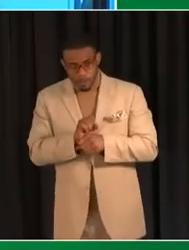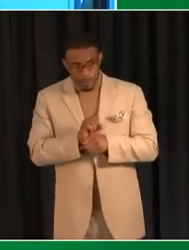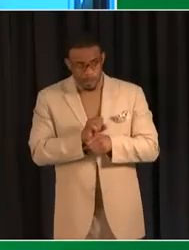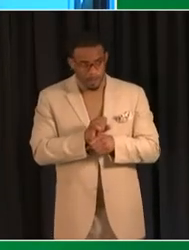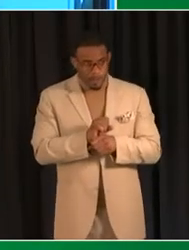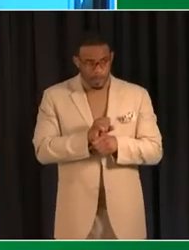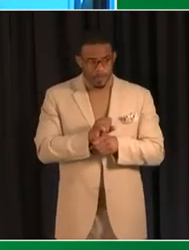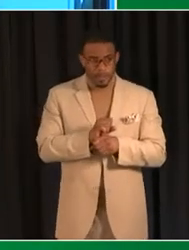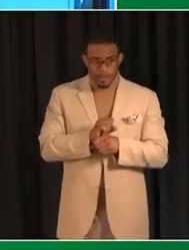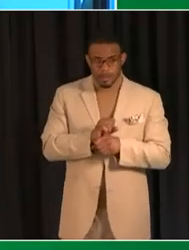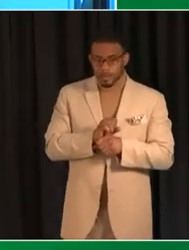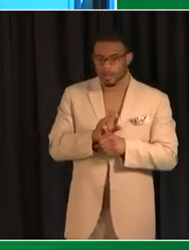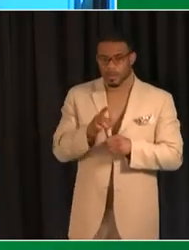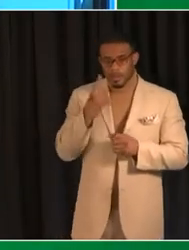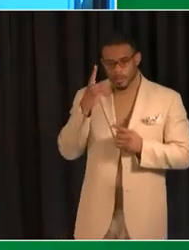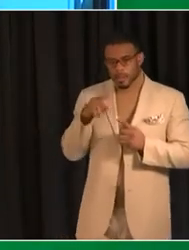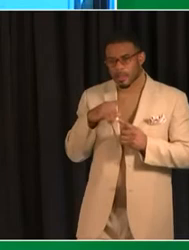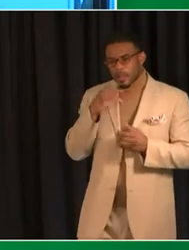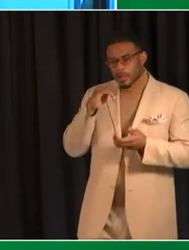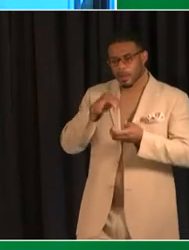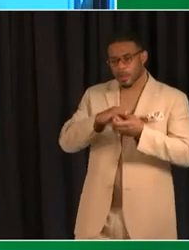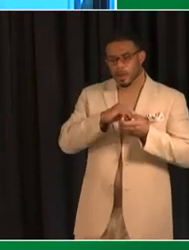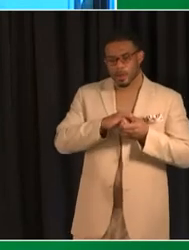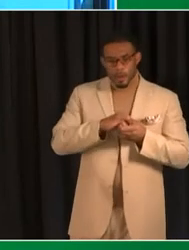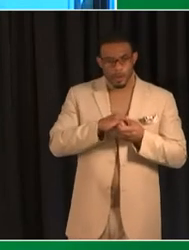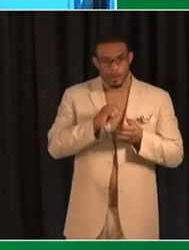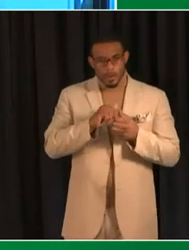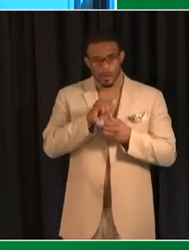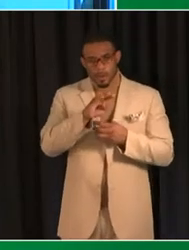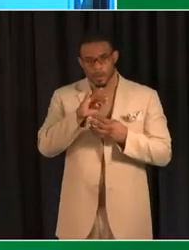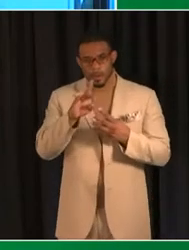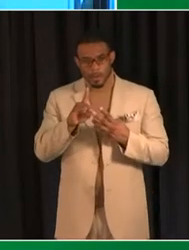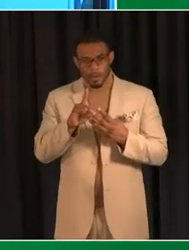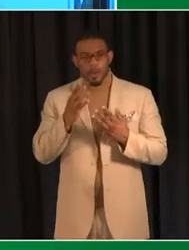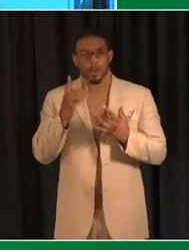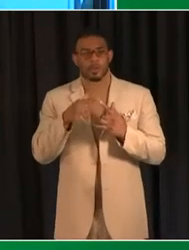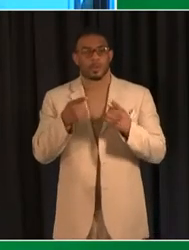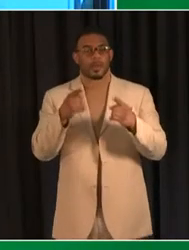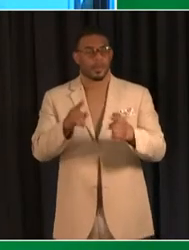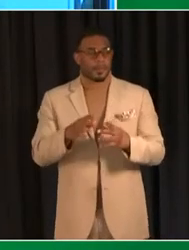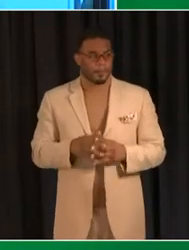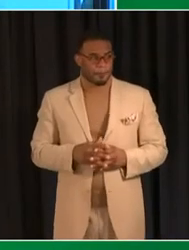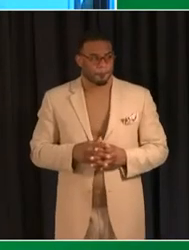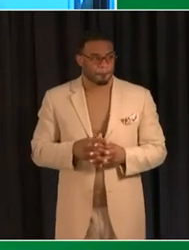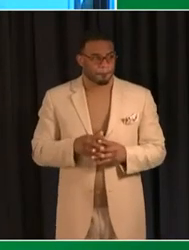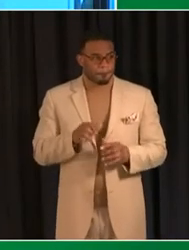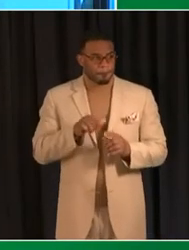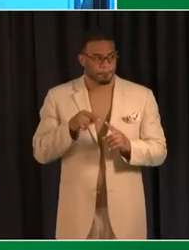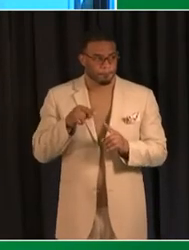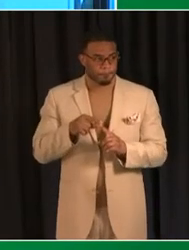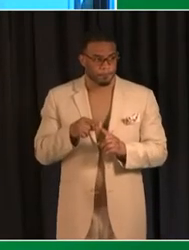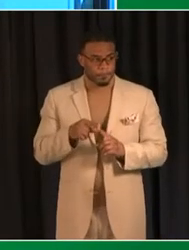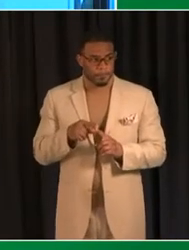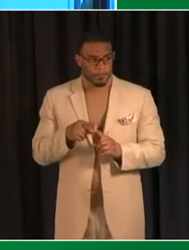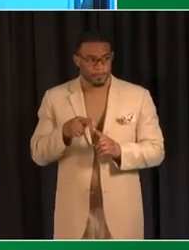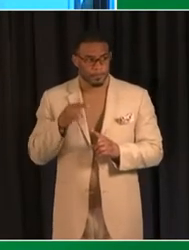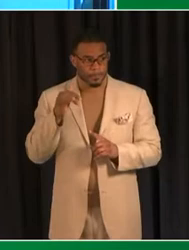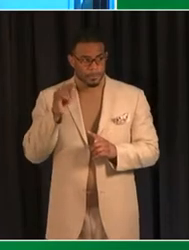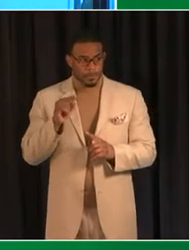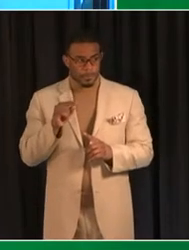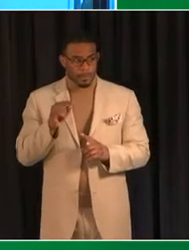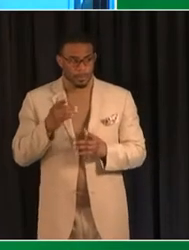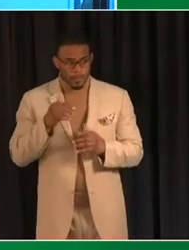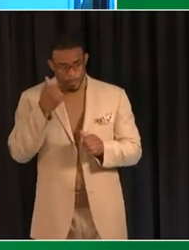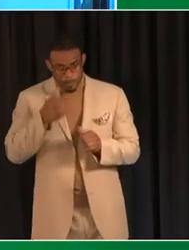working. And as they were speaking, I was thinking there's a partnership with BID waiting to happen around this. As